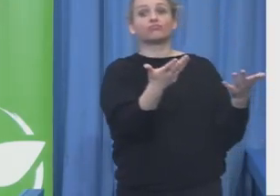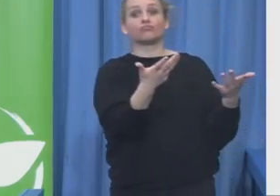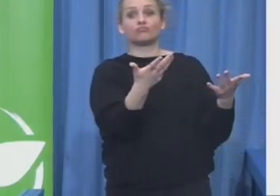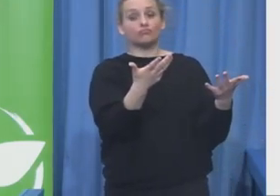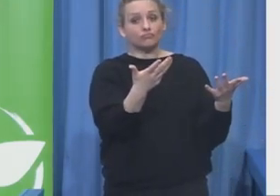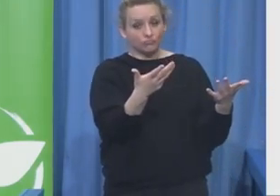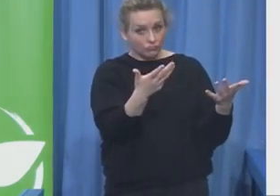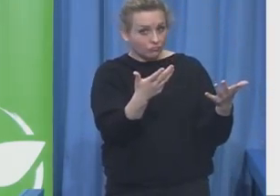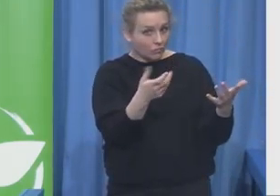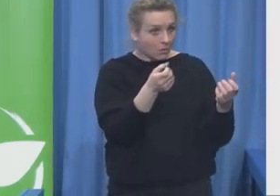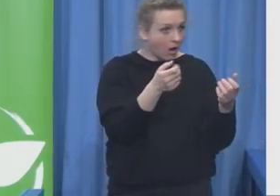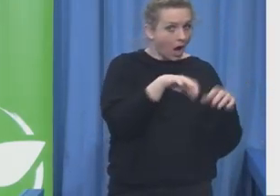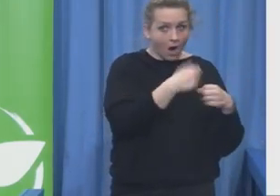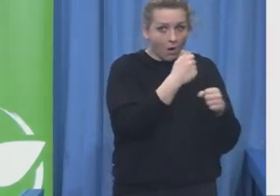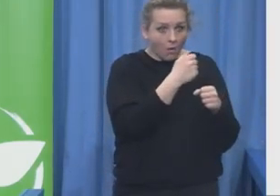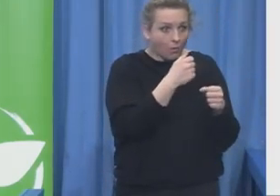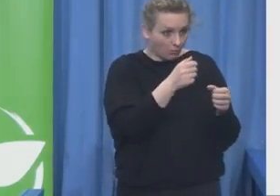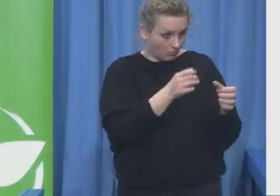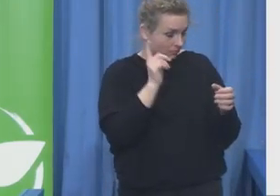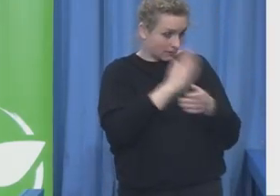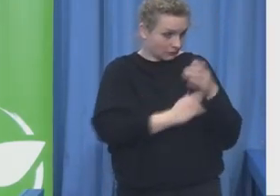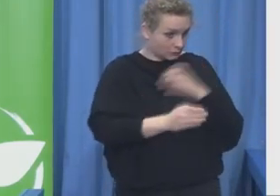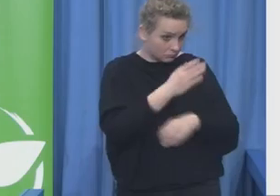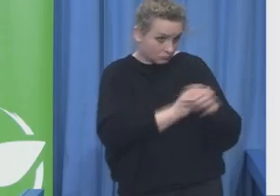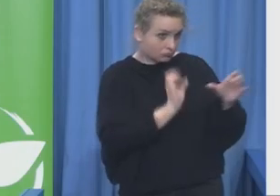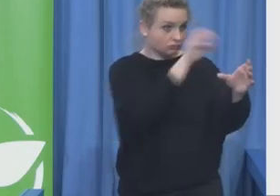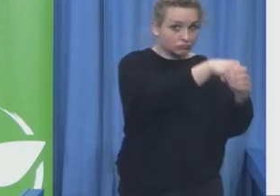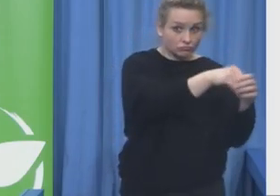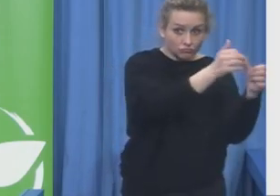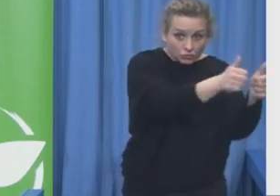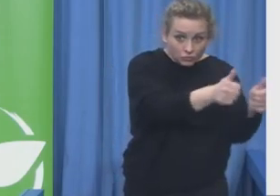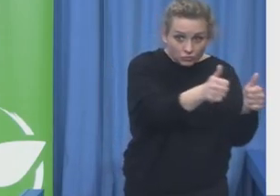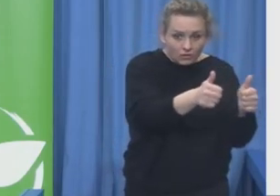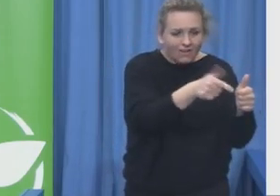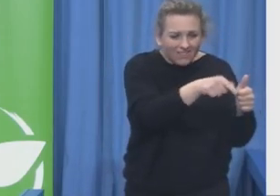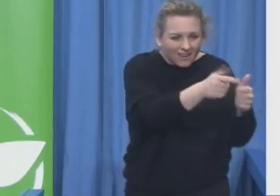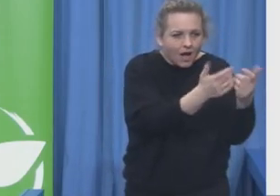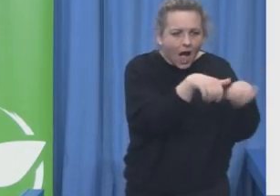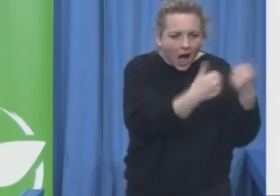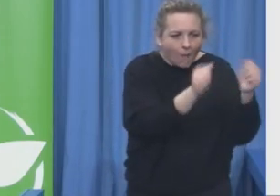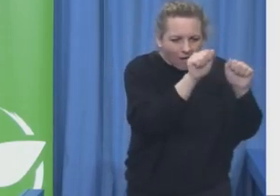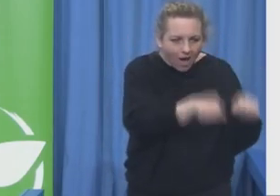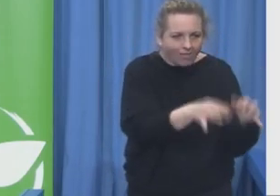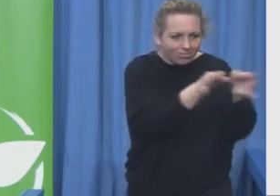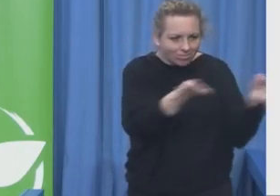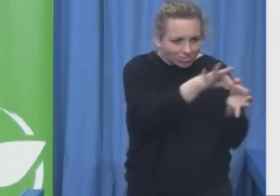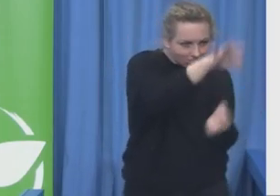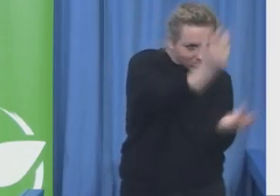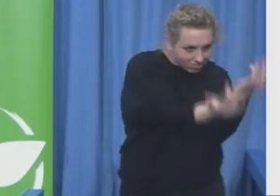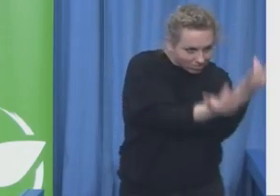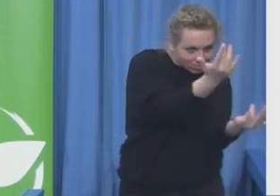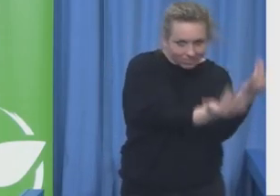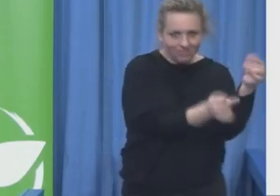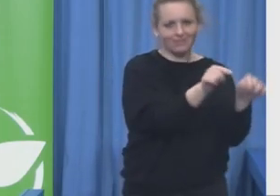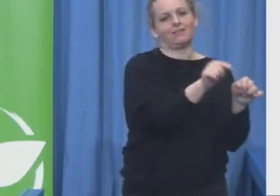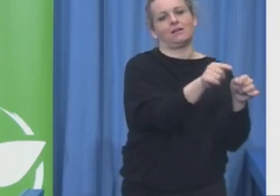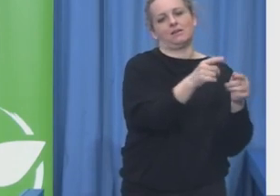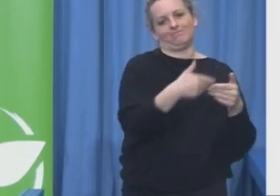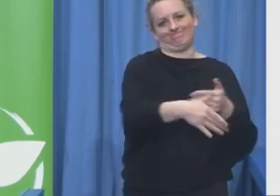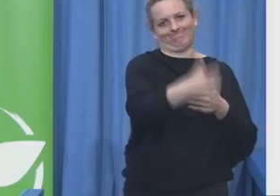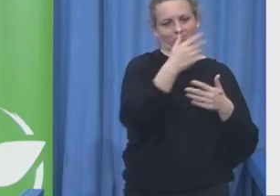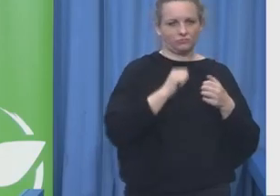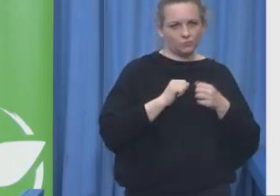labor force. Okay, thank you. Leah, how does USAID measure success? Yeah, I agree with everything that Charlotte